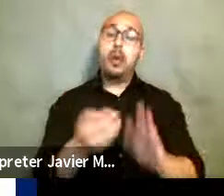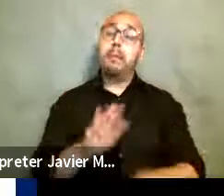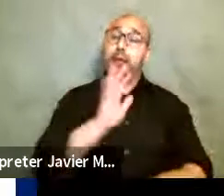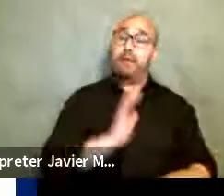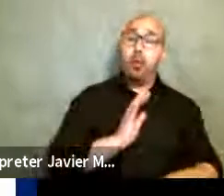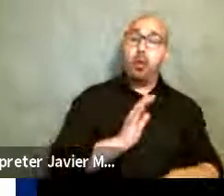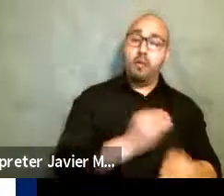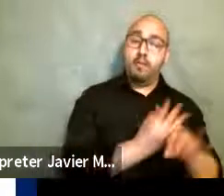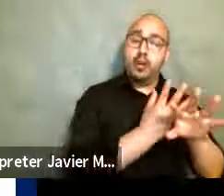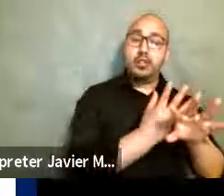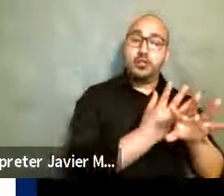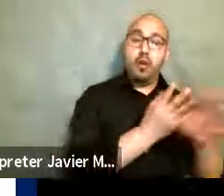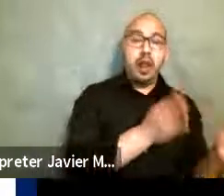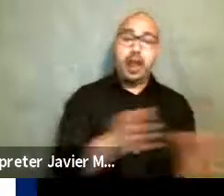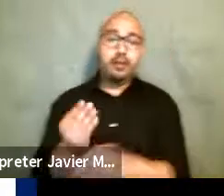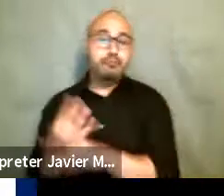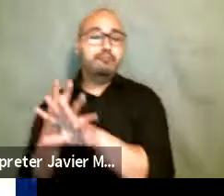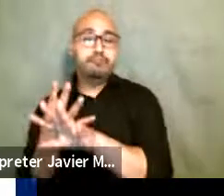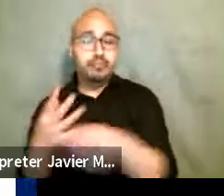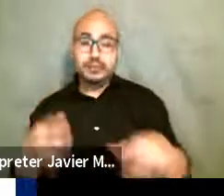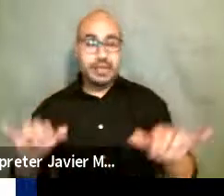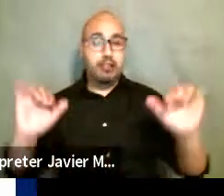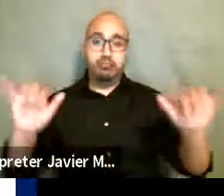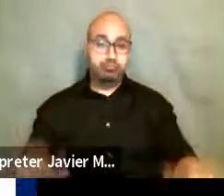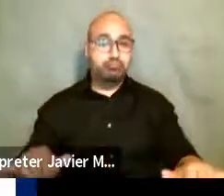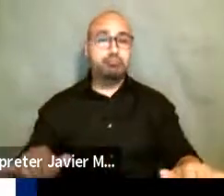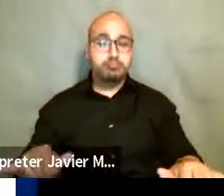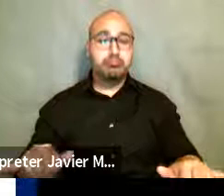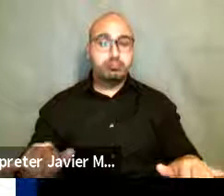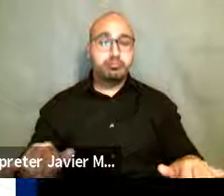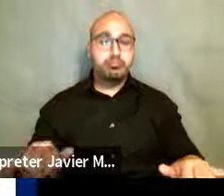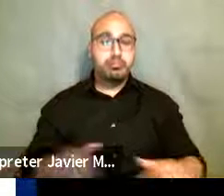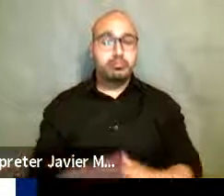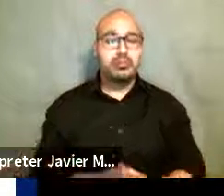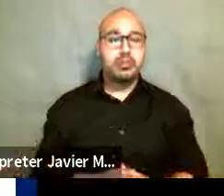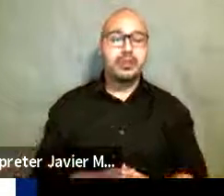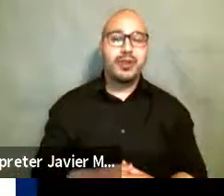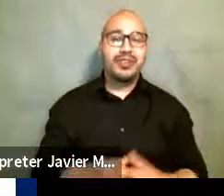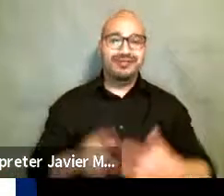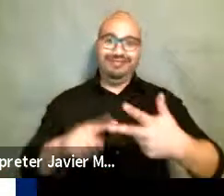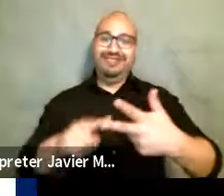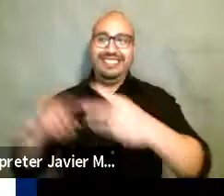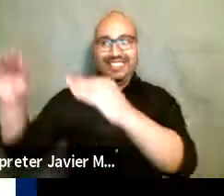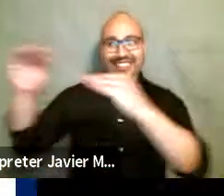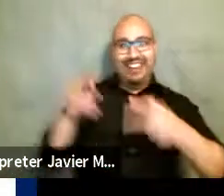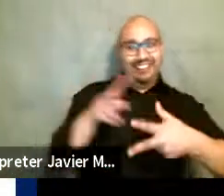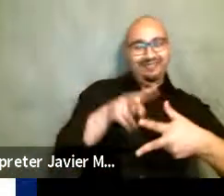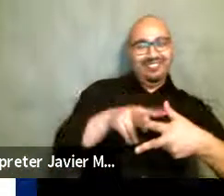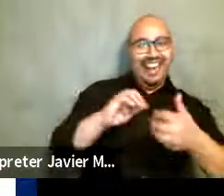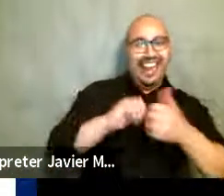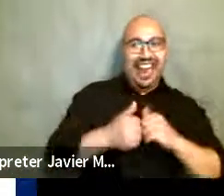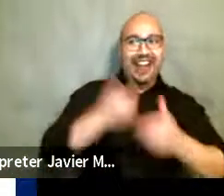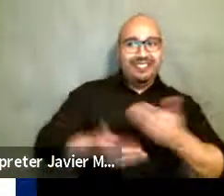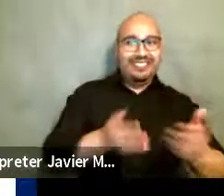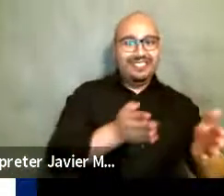the Safer at Home orders went into effect. And so they've really taught the rest of us how to